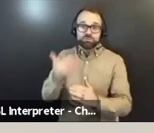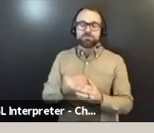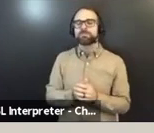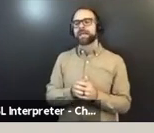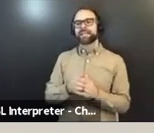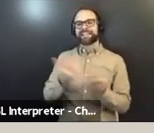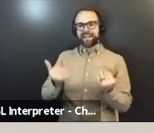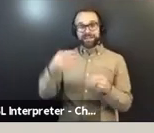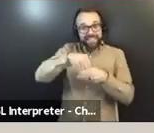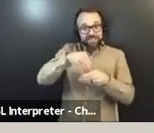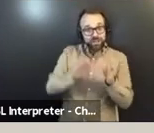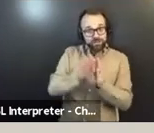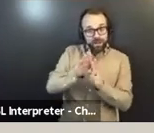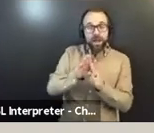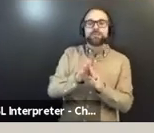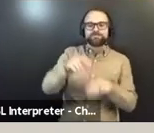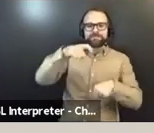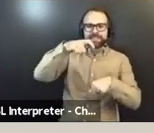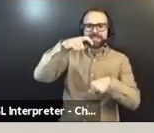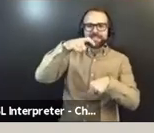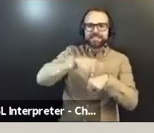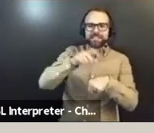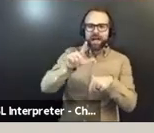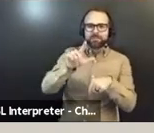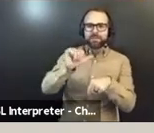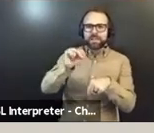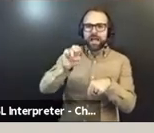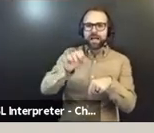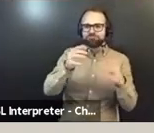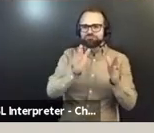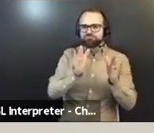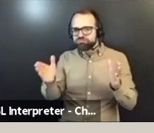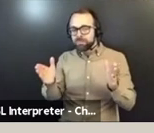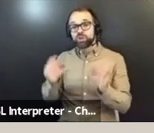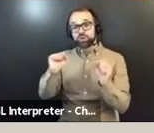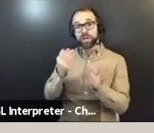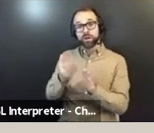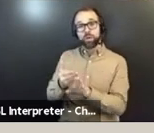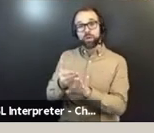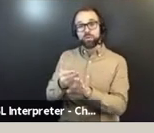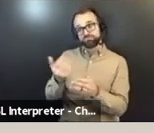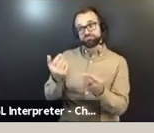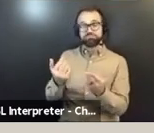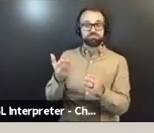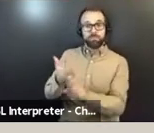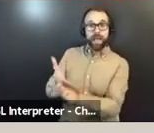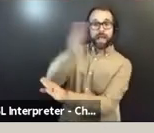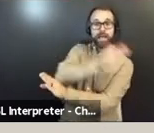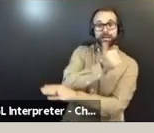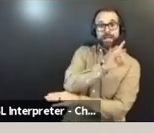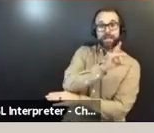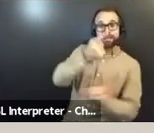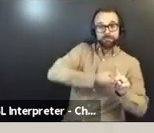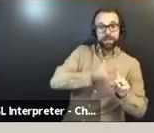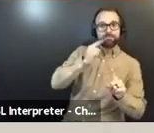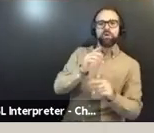timeline to do the shred. So you can go back 18 months from your fiscal year end if you haven't claimed shred yet